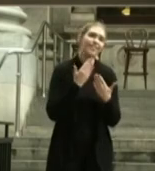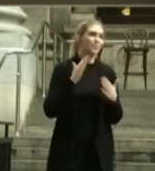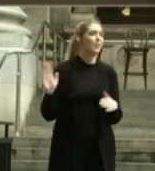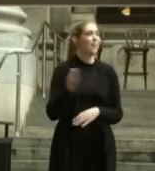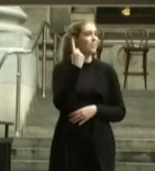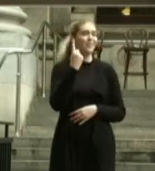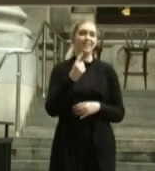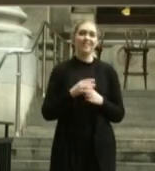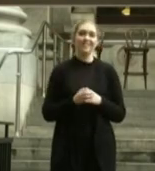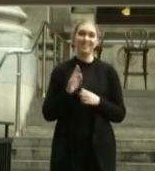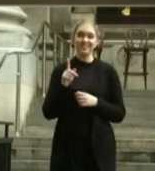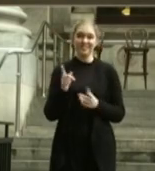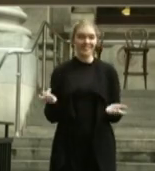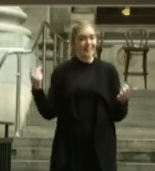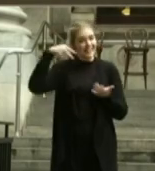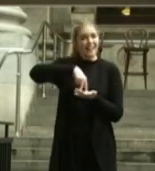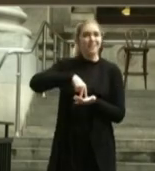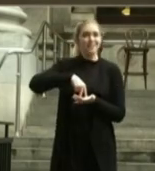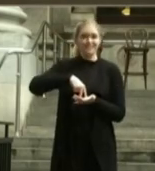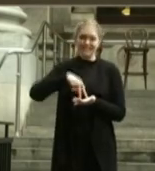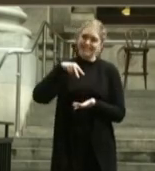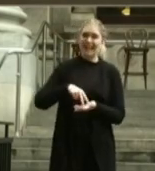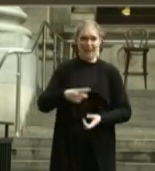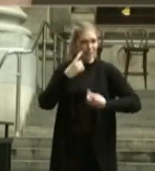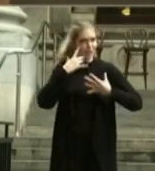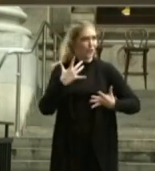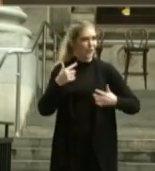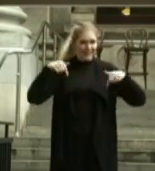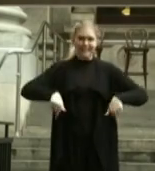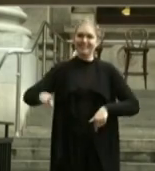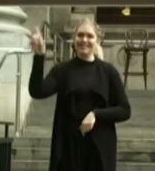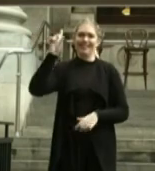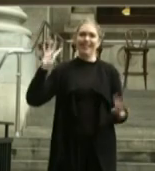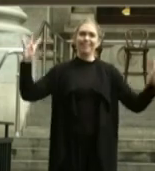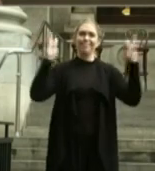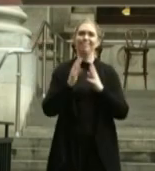Thank you, everyone, for getting up, standing up and showing up today.